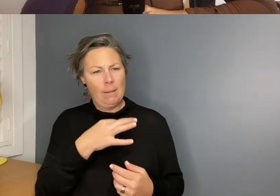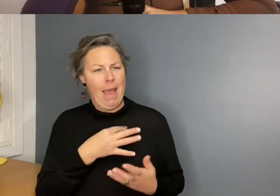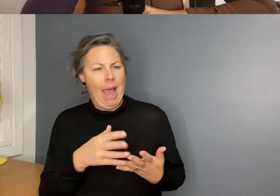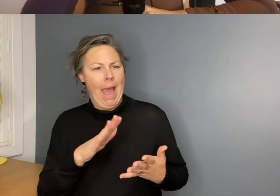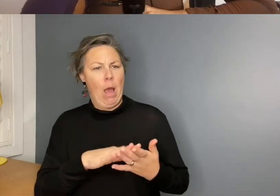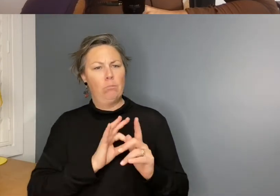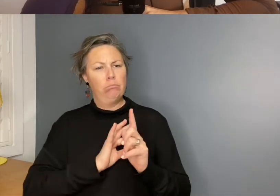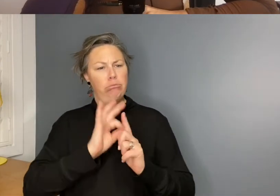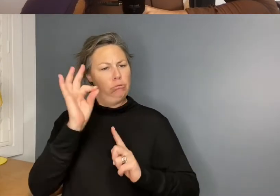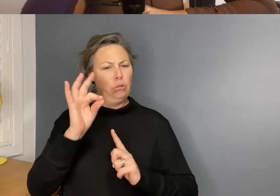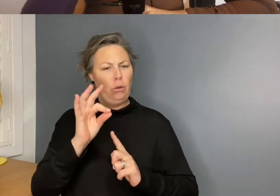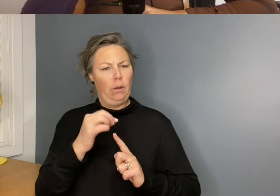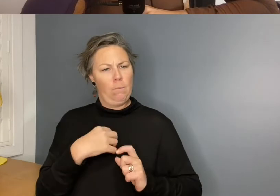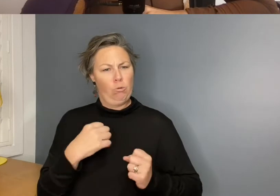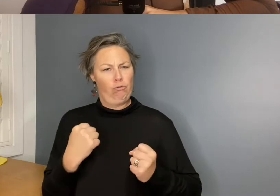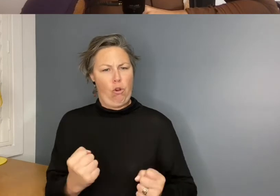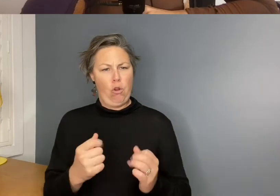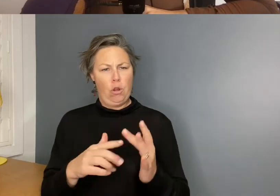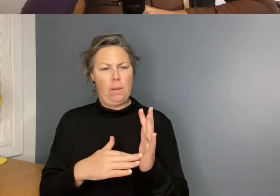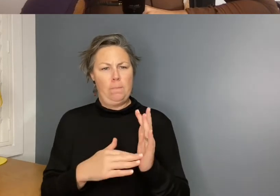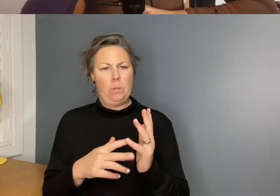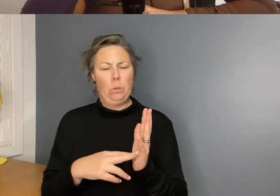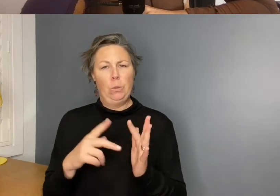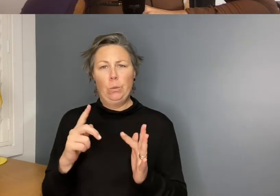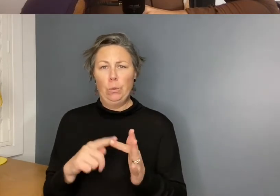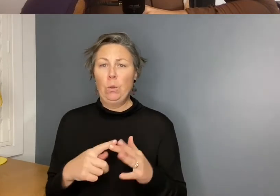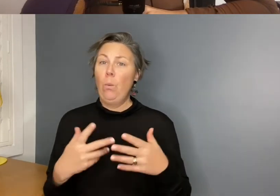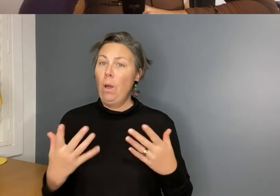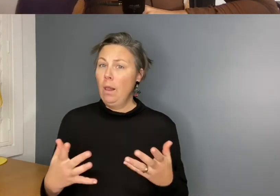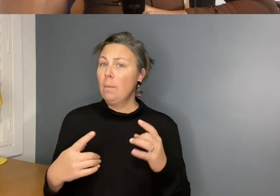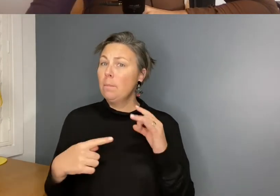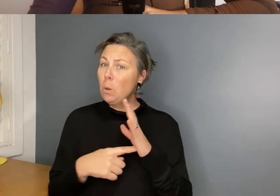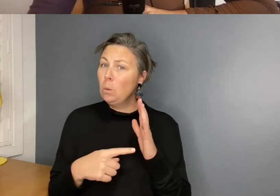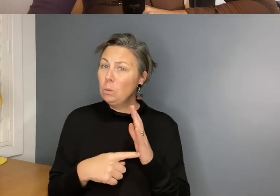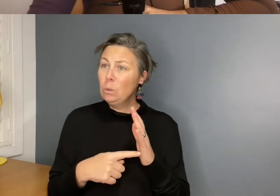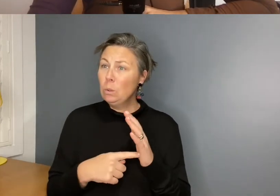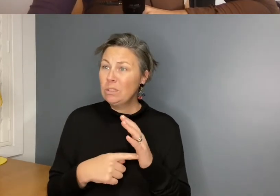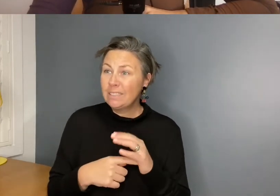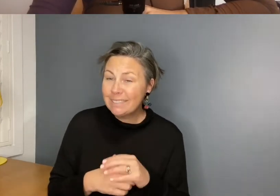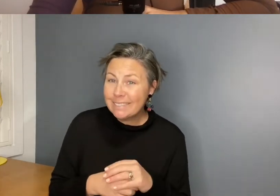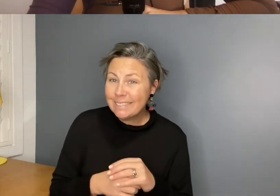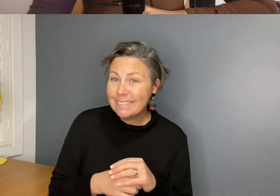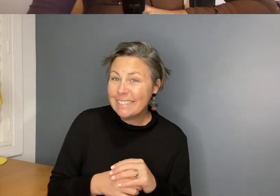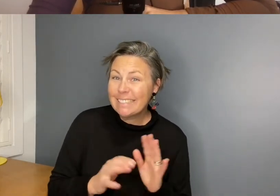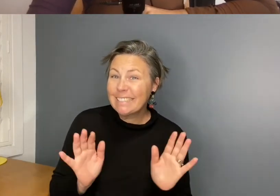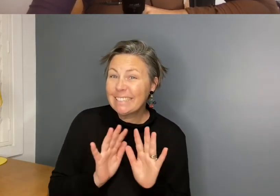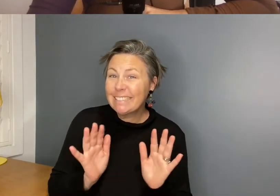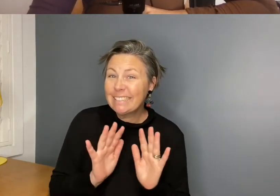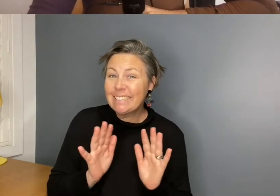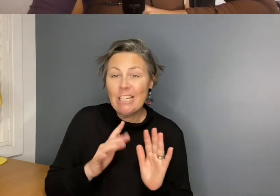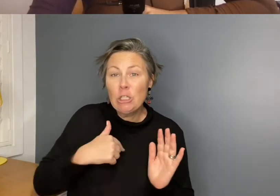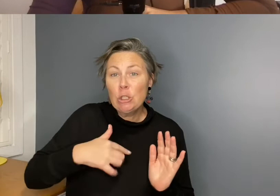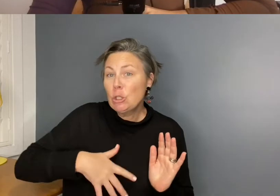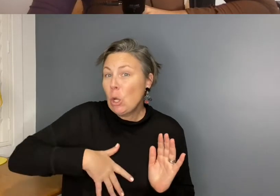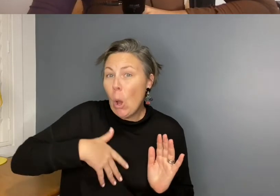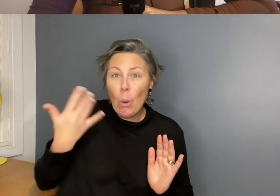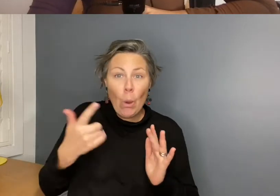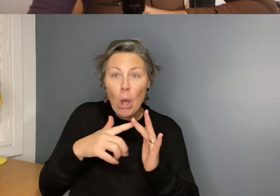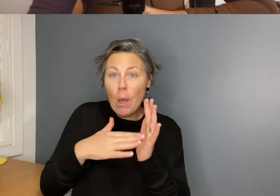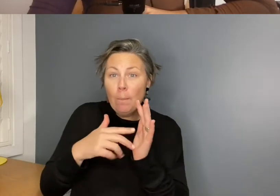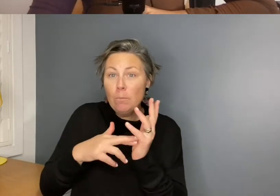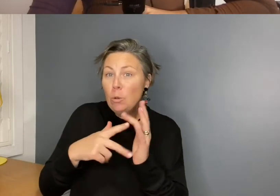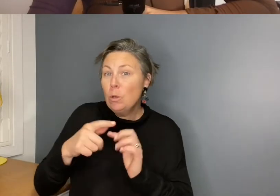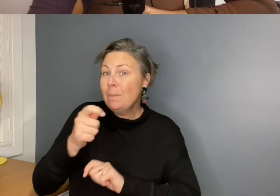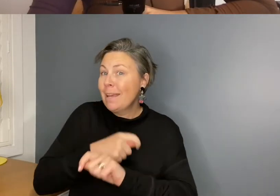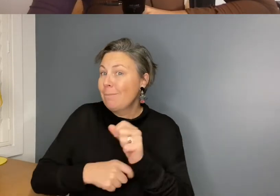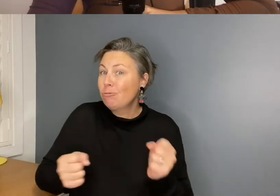system or boost my immune system." And I think it's really important that we acknowledge that actually you don't want to strengthen your immune system. When your